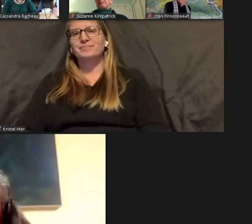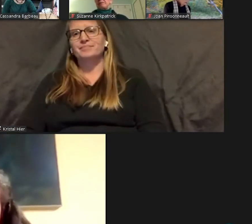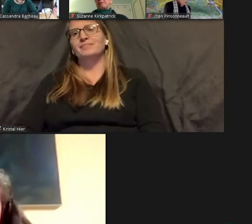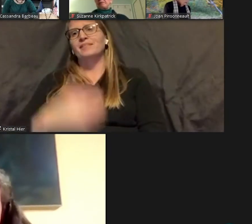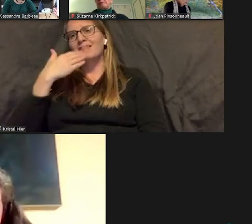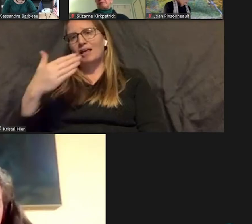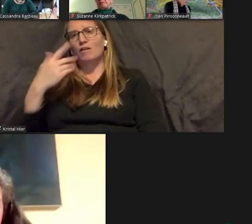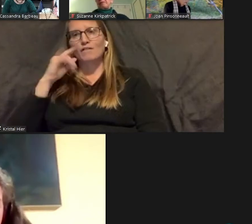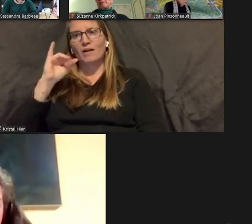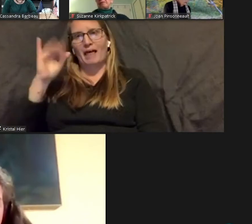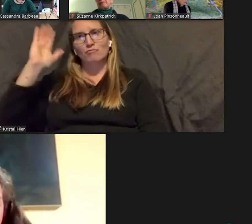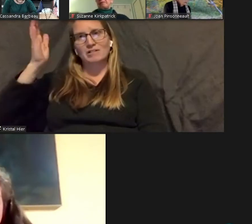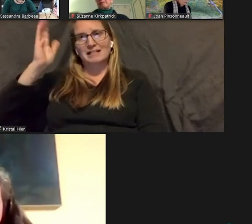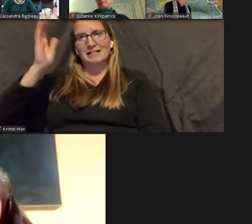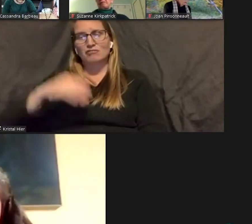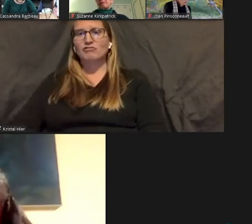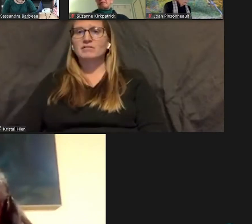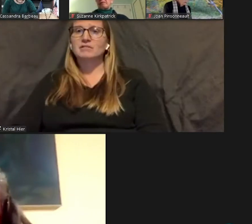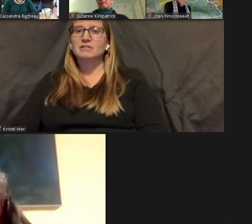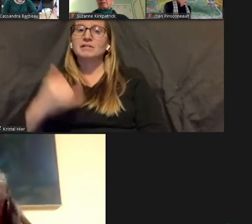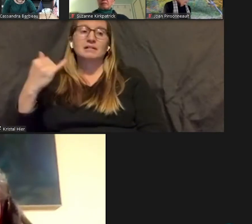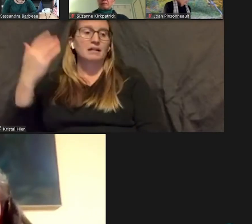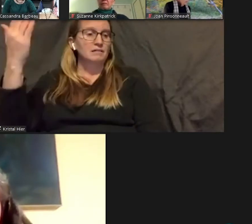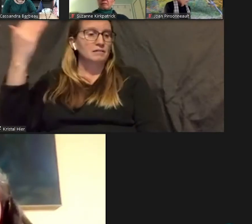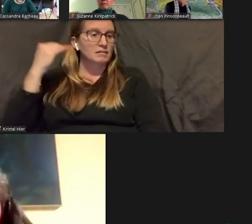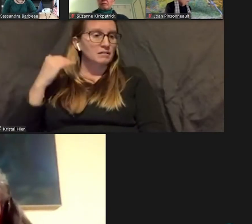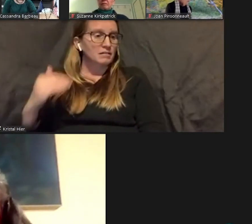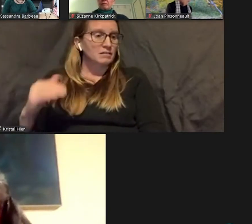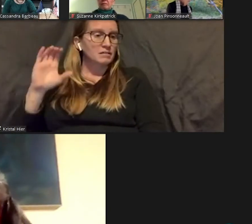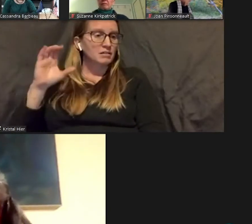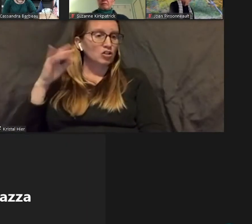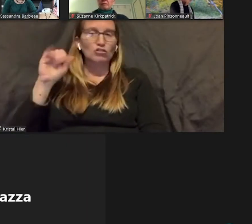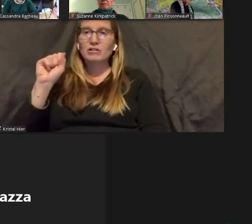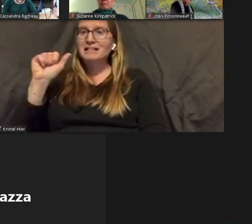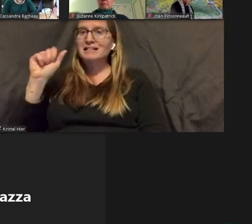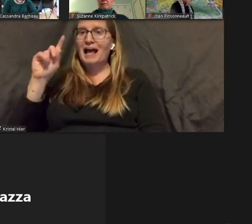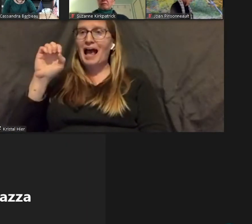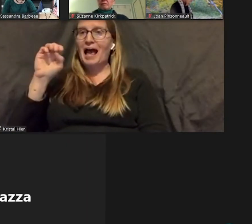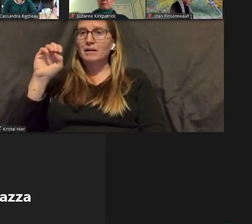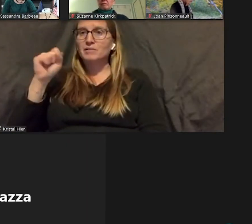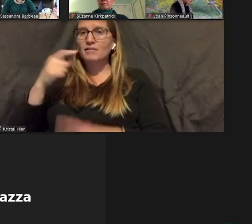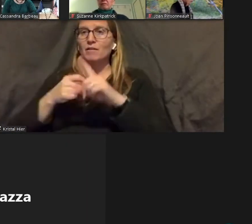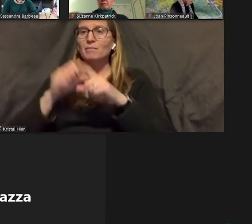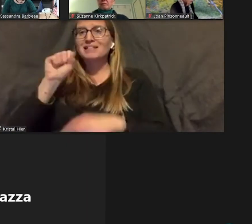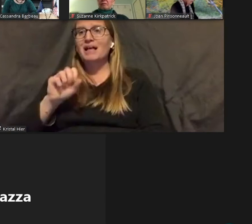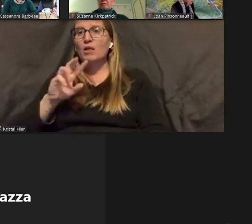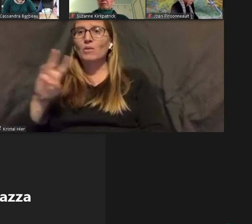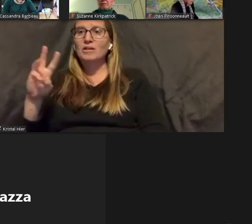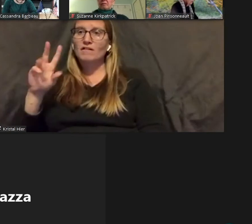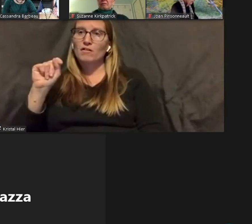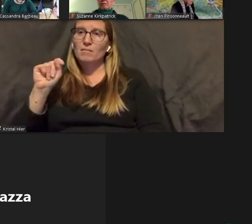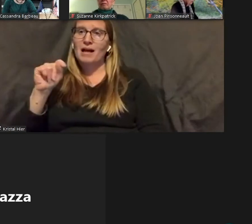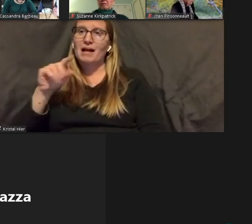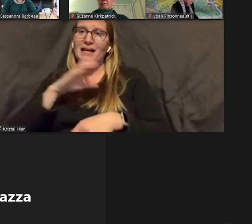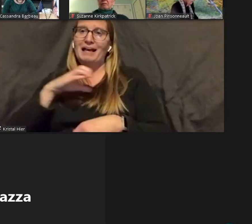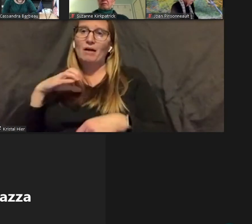that presentation, Lynn. Next, we recognize Chris Adams of the Southwest Vermont Council on Aging.